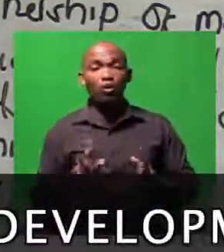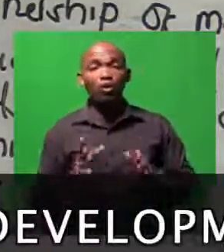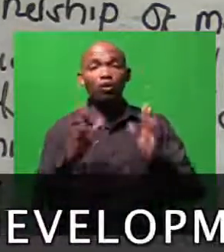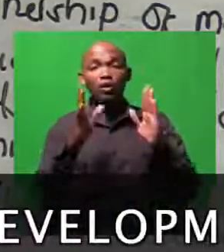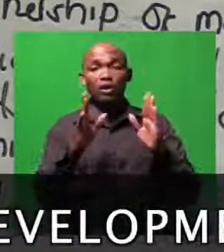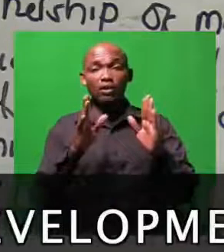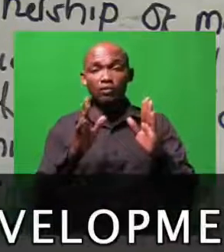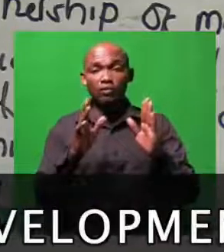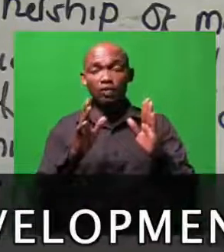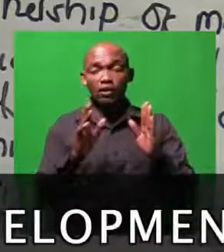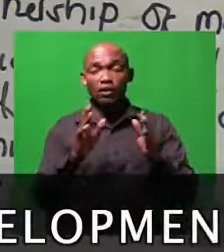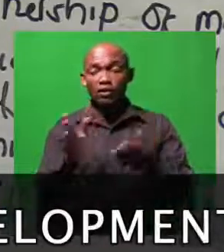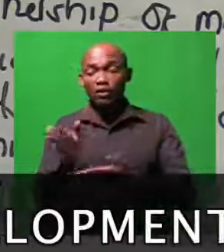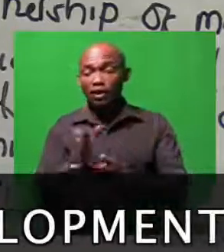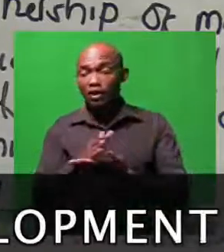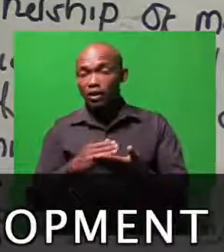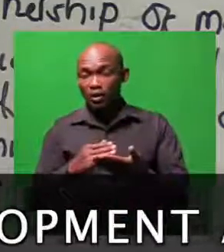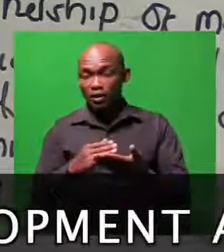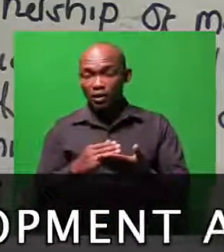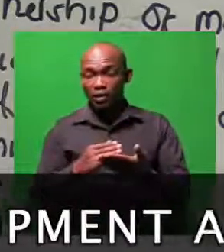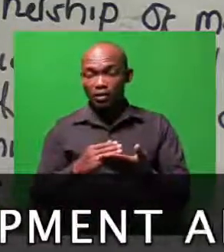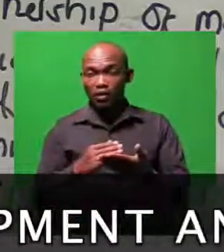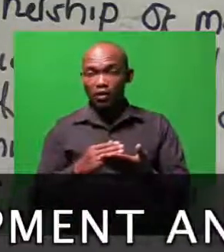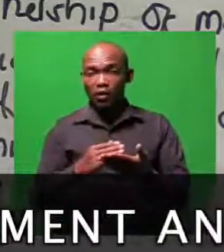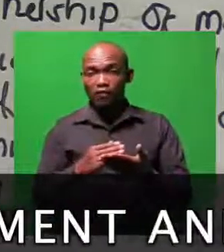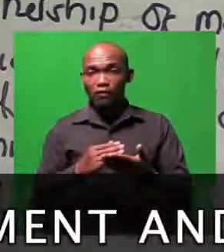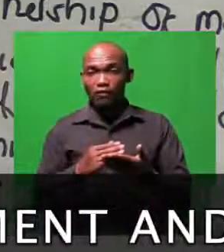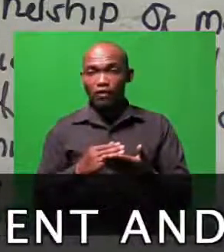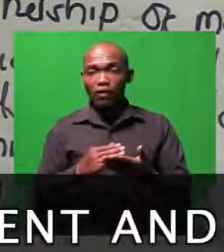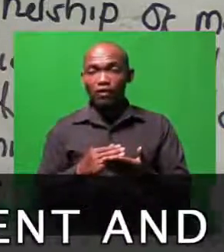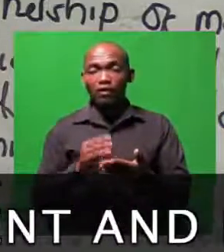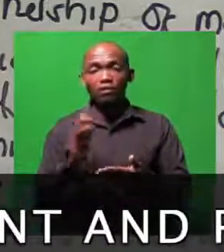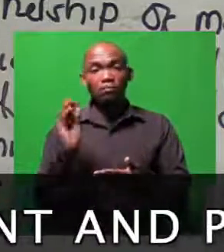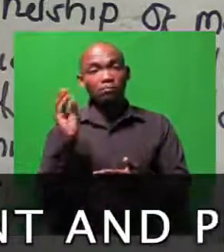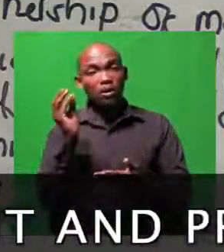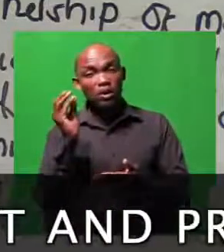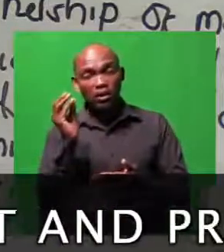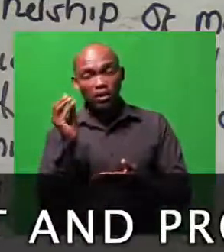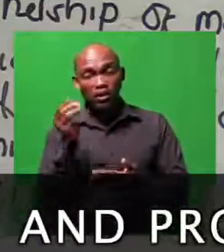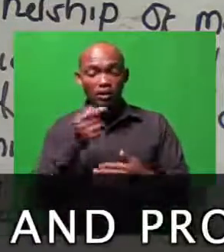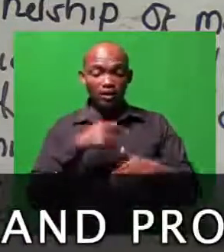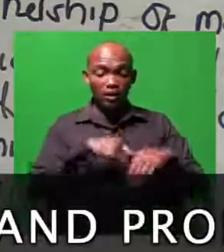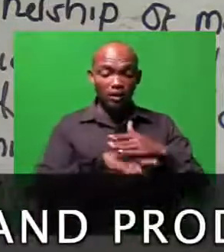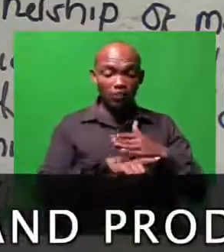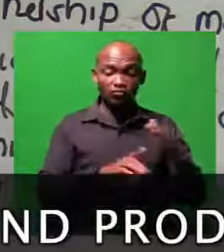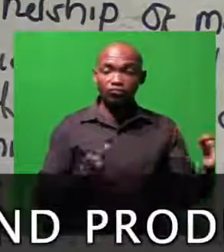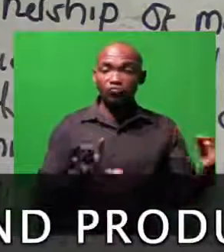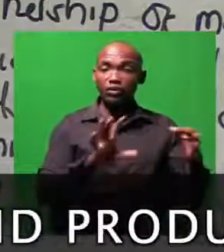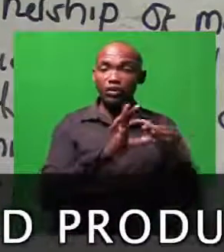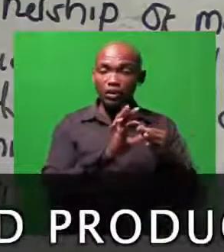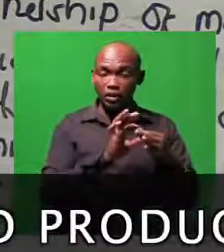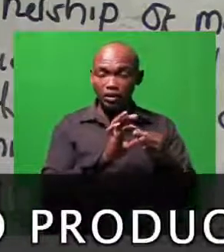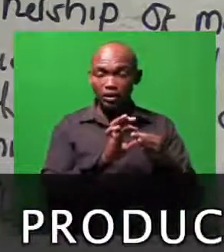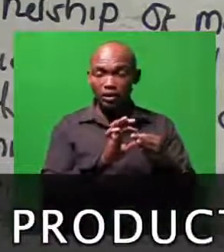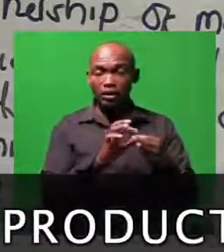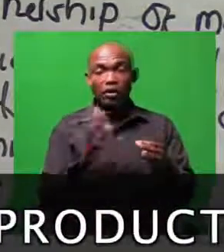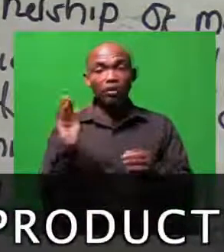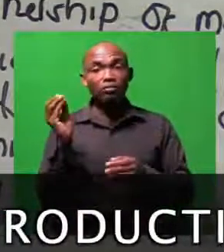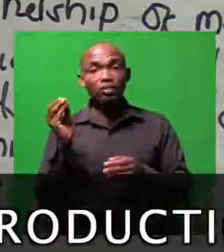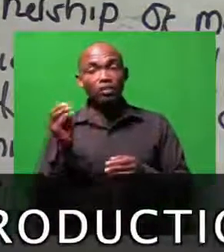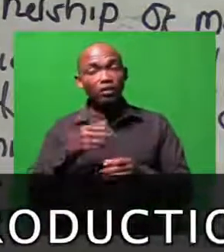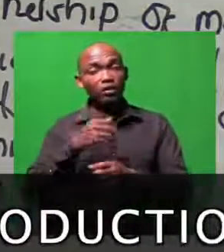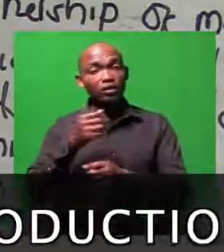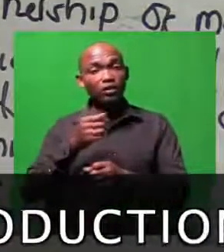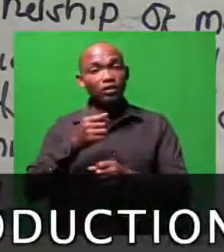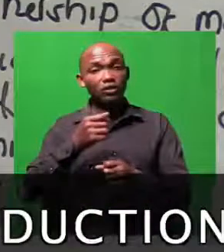Also, people who live in the areas where minerals found, they engage in